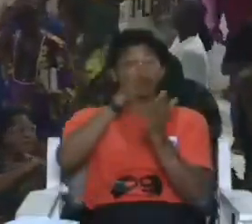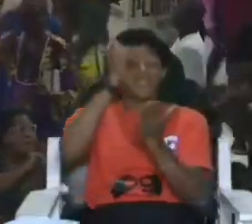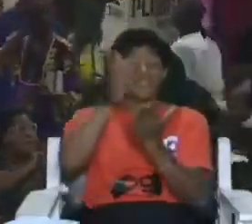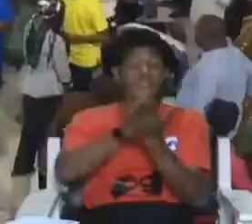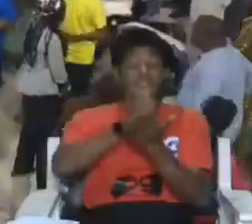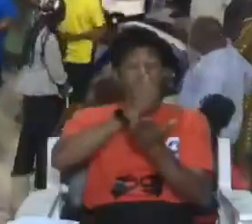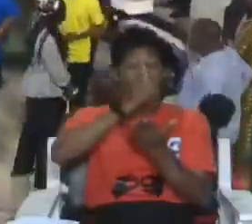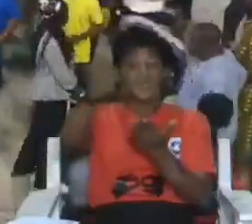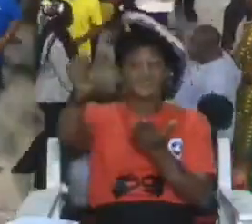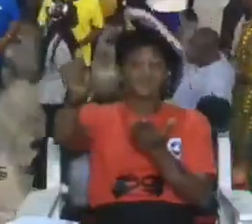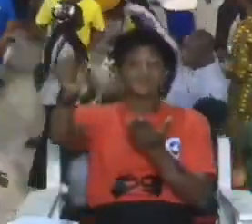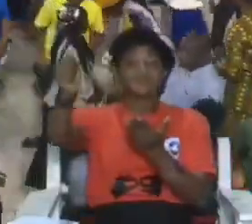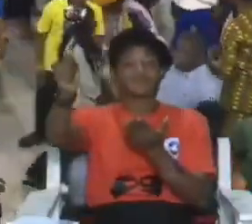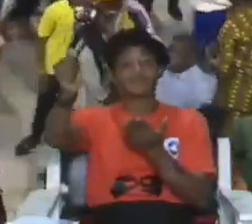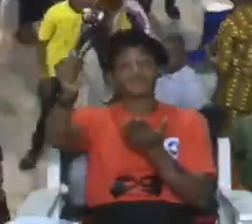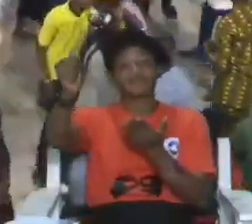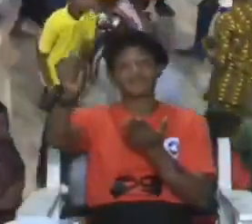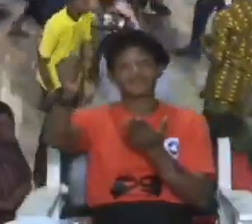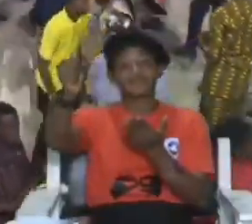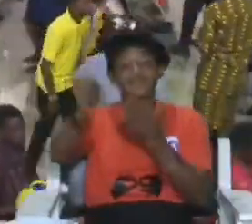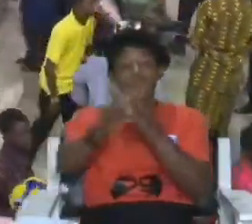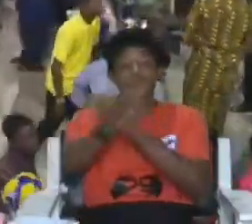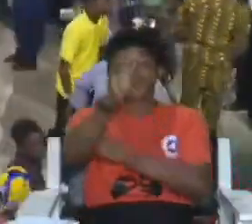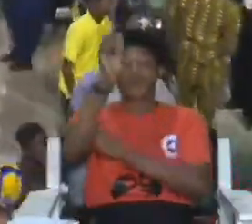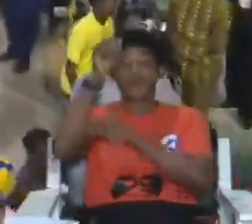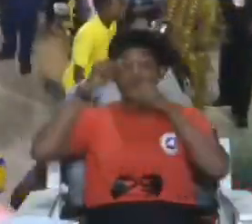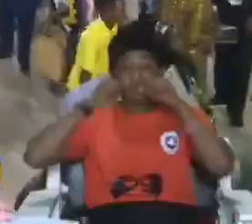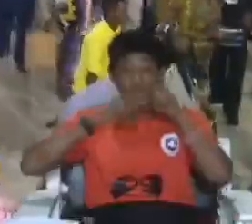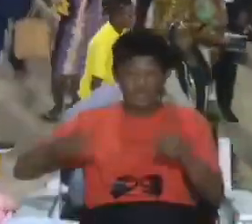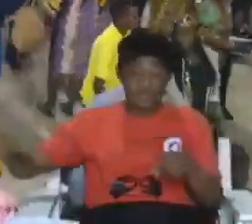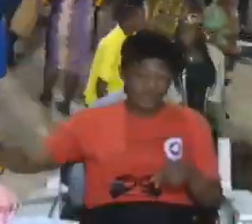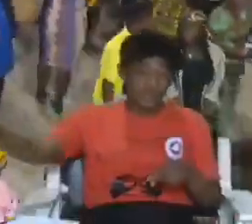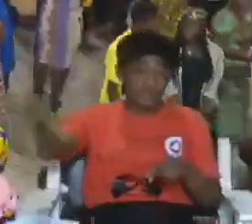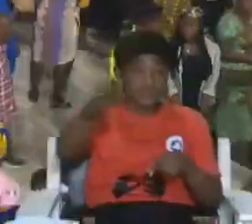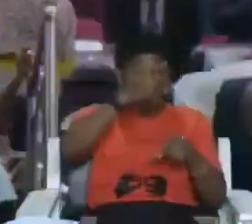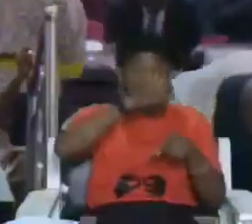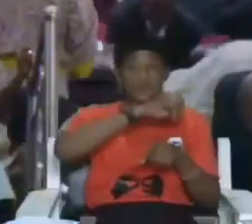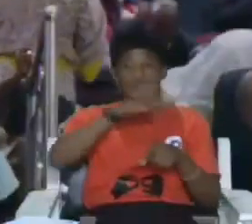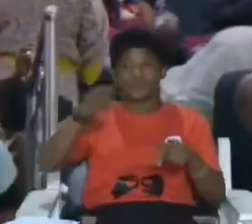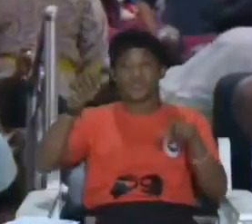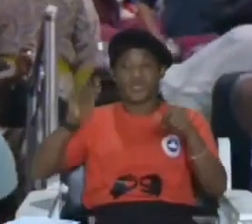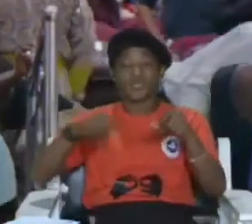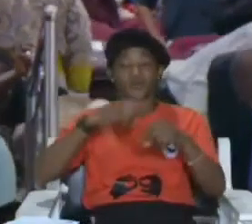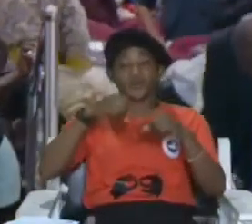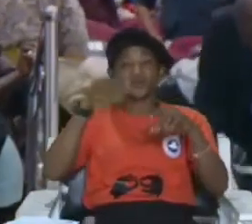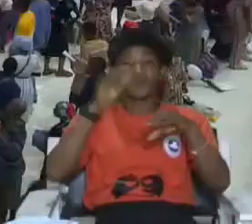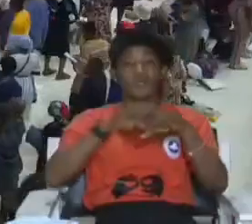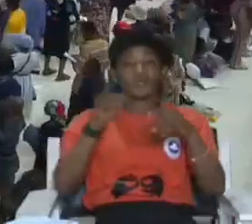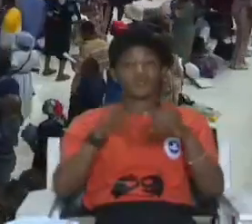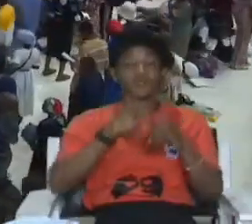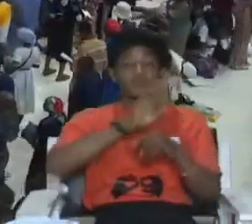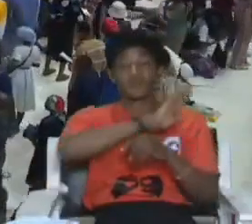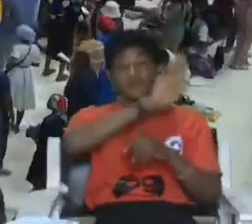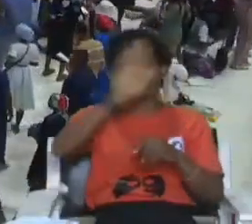Amen. And God bless you. You can go back to your seat rejoicing.